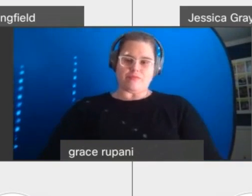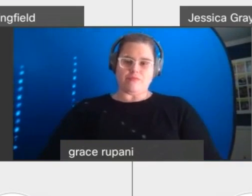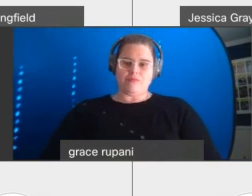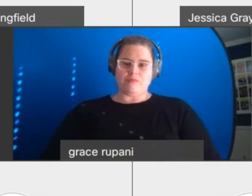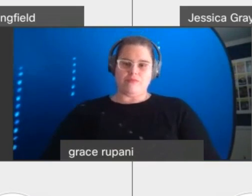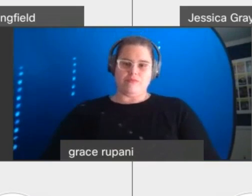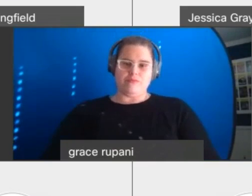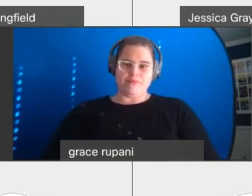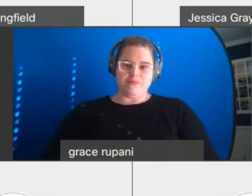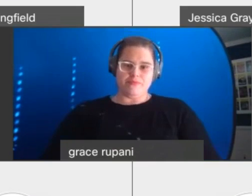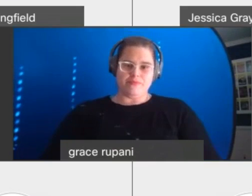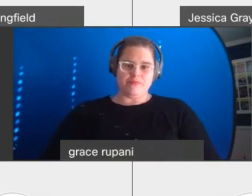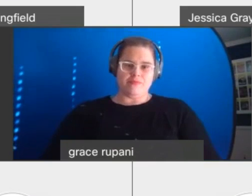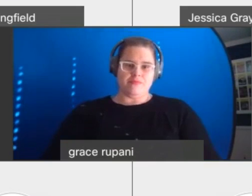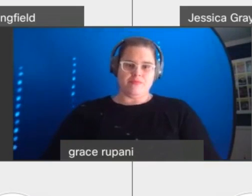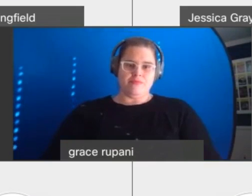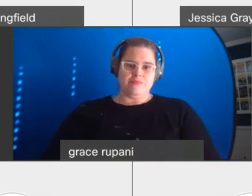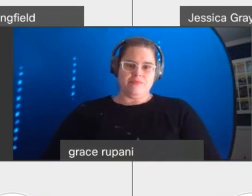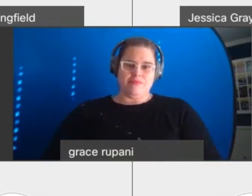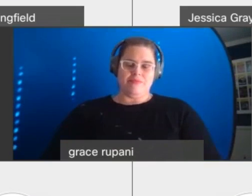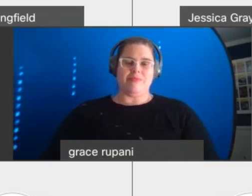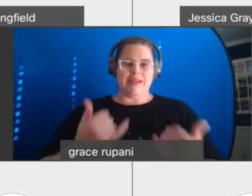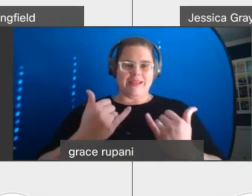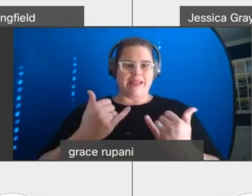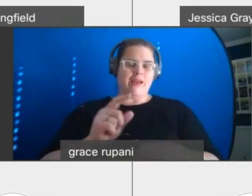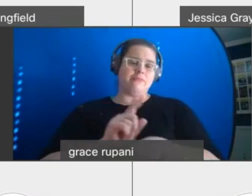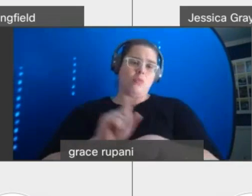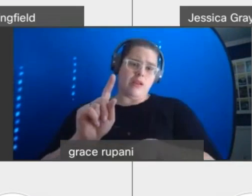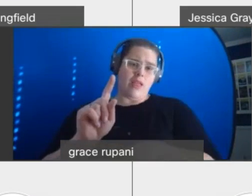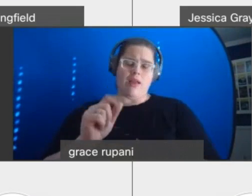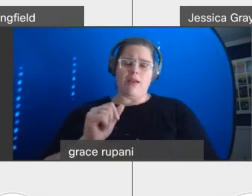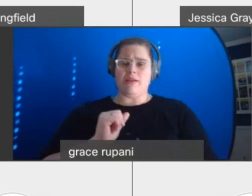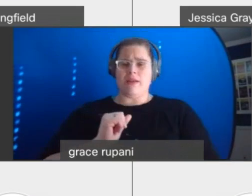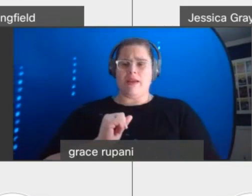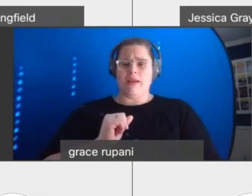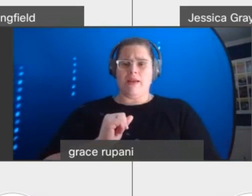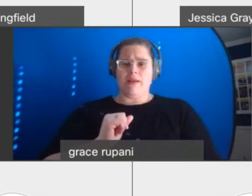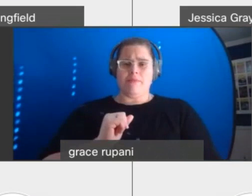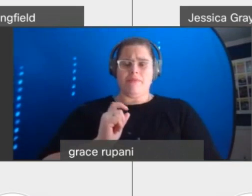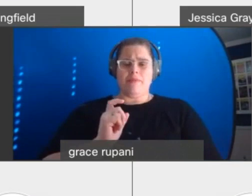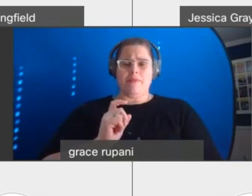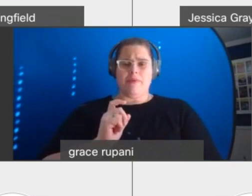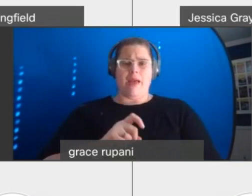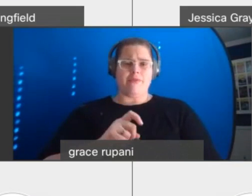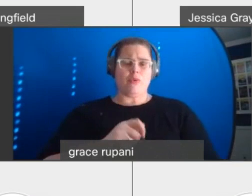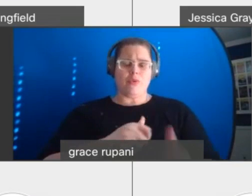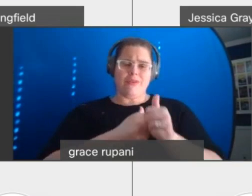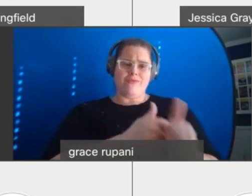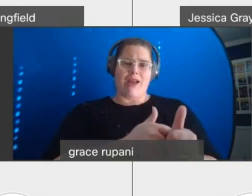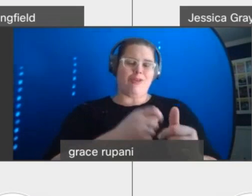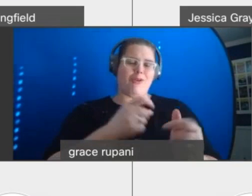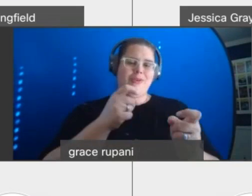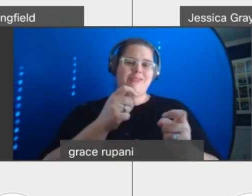It is about 1 o'clock, and I have to follow Director Reese to the meeting that he's